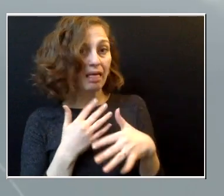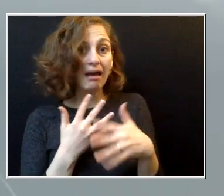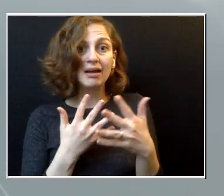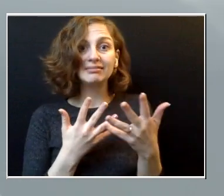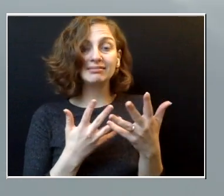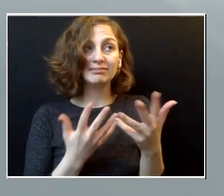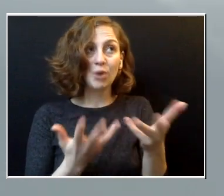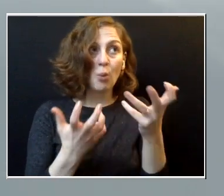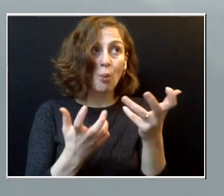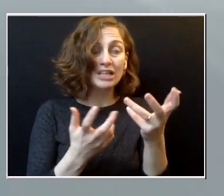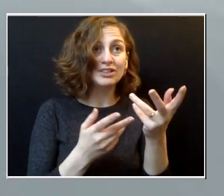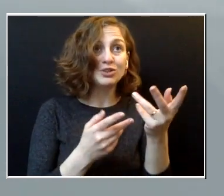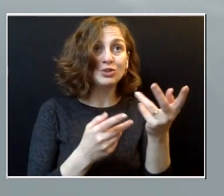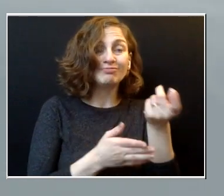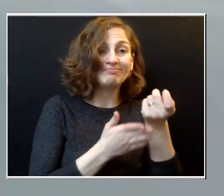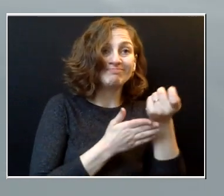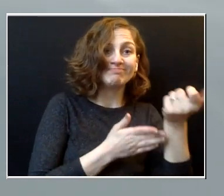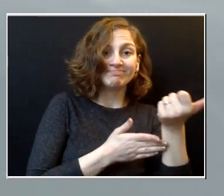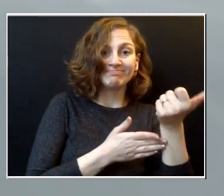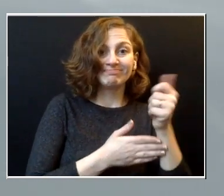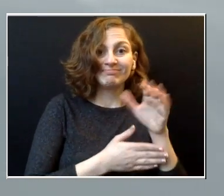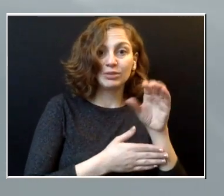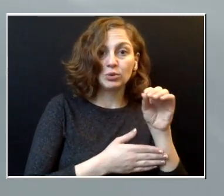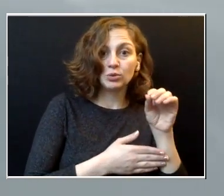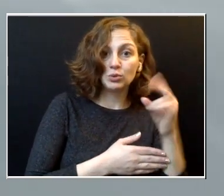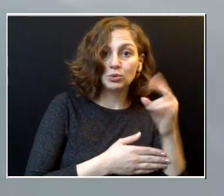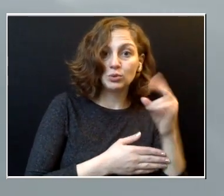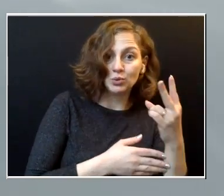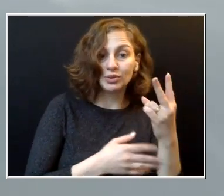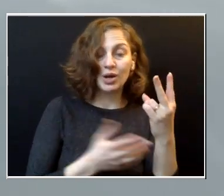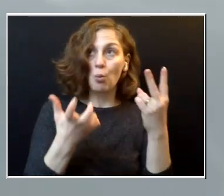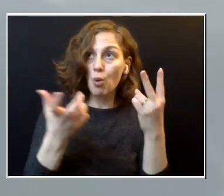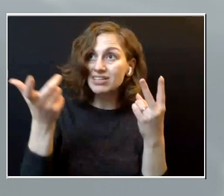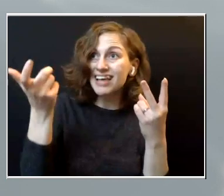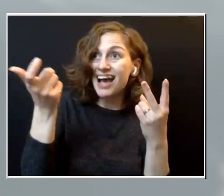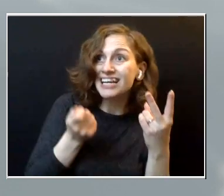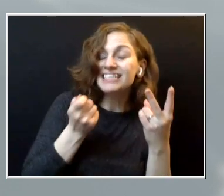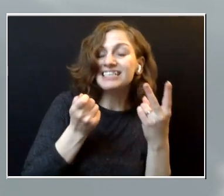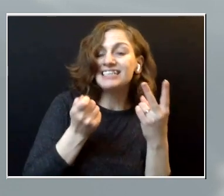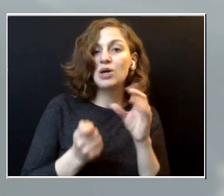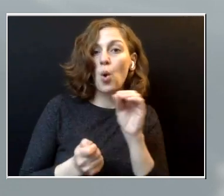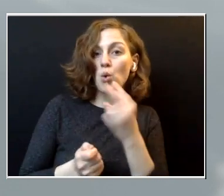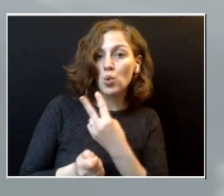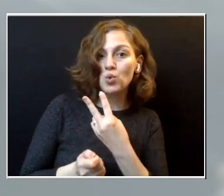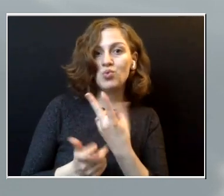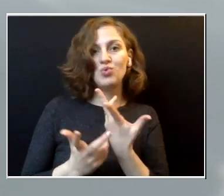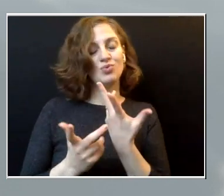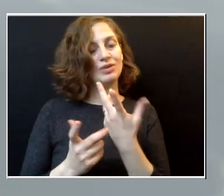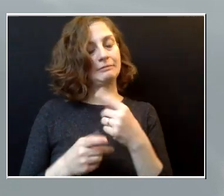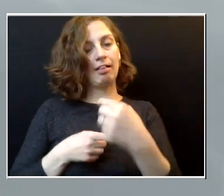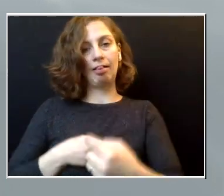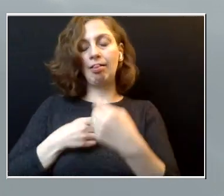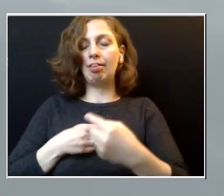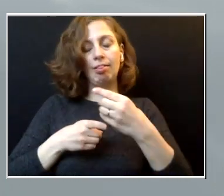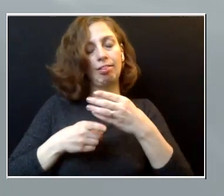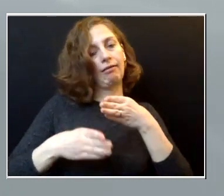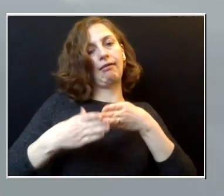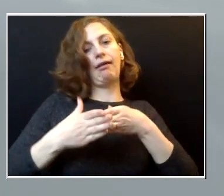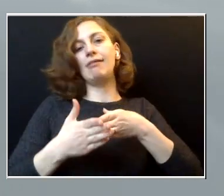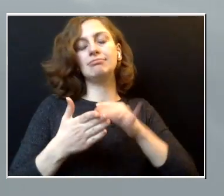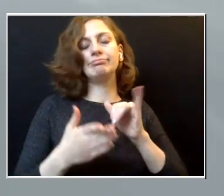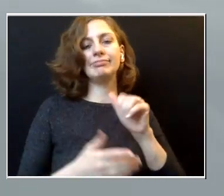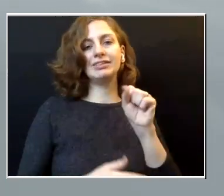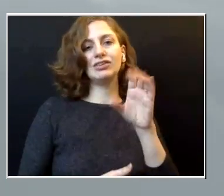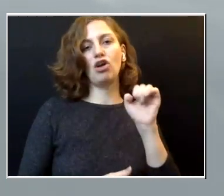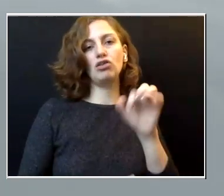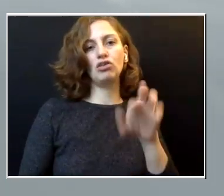pull the oxygen in, because it's got to go across that scar tissue. More scarring means less and less oxygen in the bloodstream.